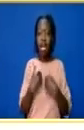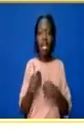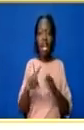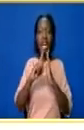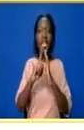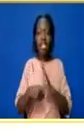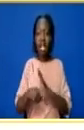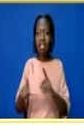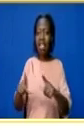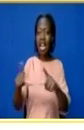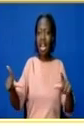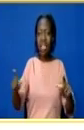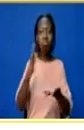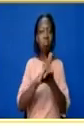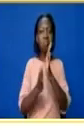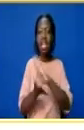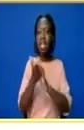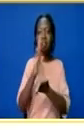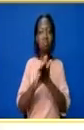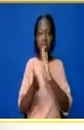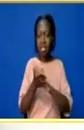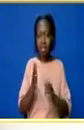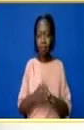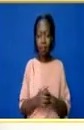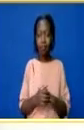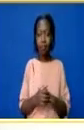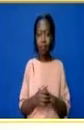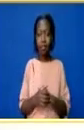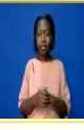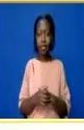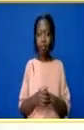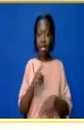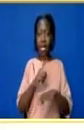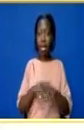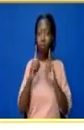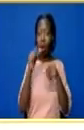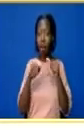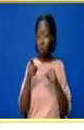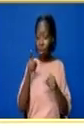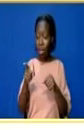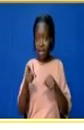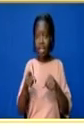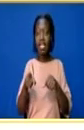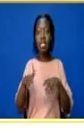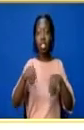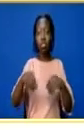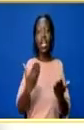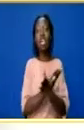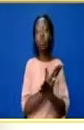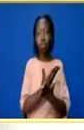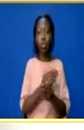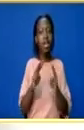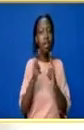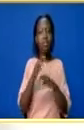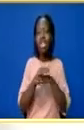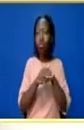wonder why. Oh. So when you talk about this kind of erosion, you don't realize it. Yes, they are quite slow. It's very